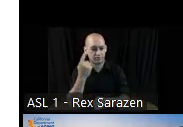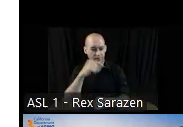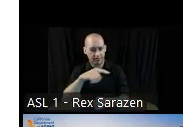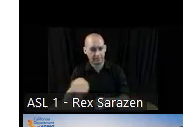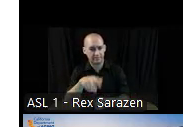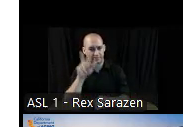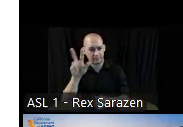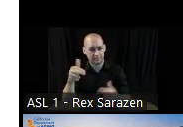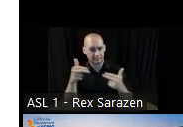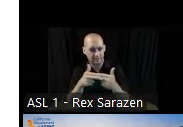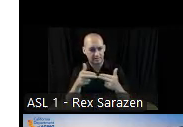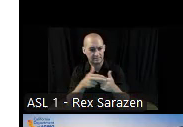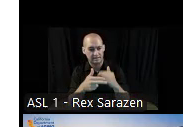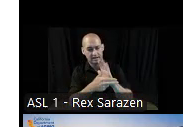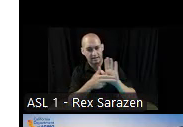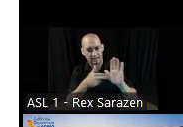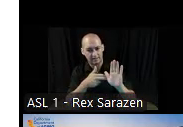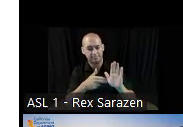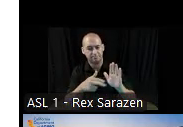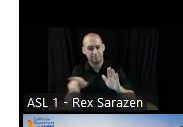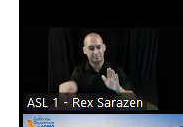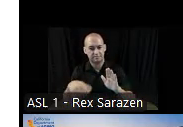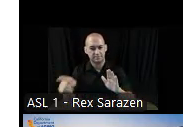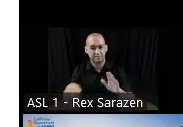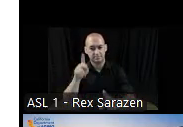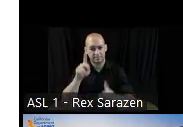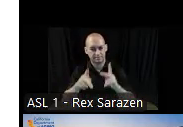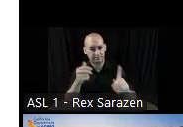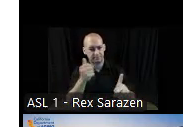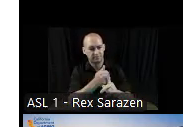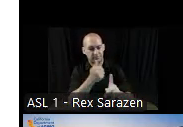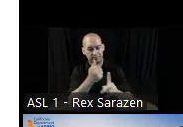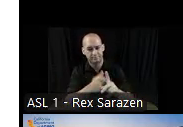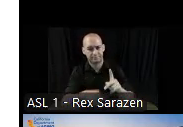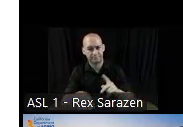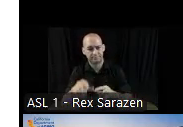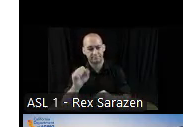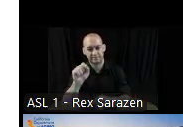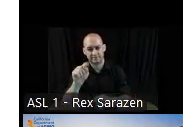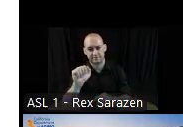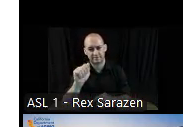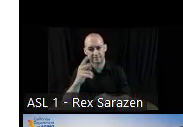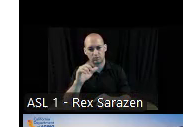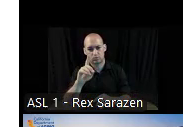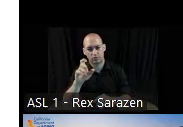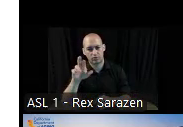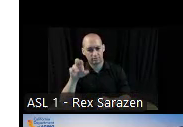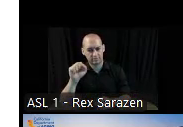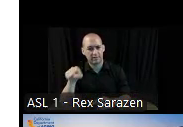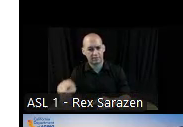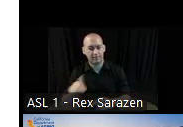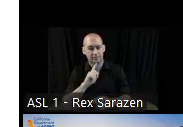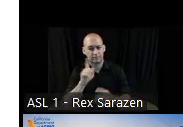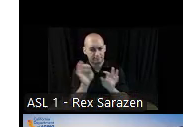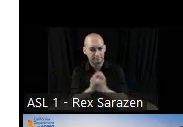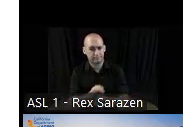slides, we've highlighted our esteemed EDJCC stakeholder members. These individuals play a pivotal role in furthering